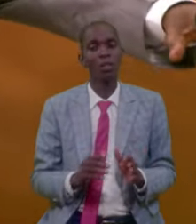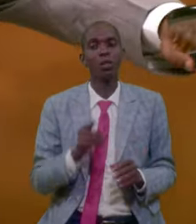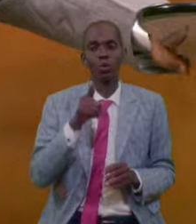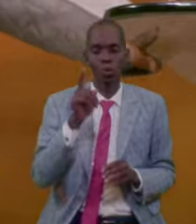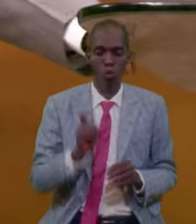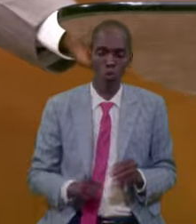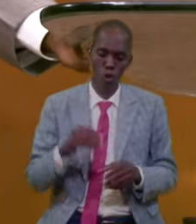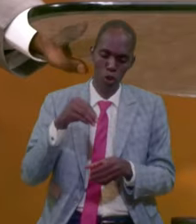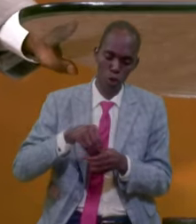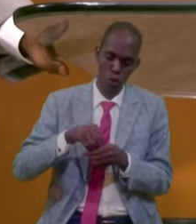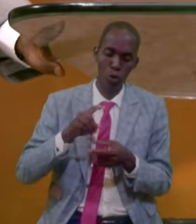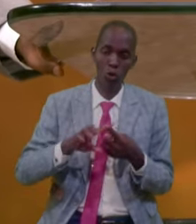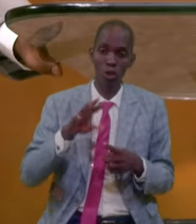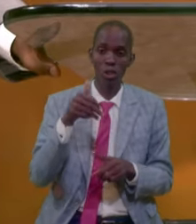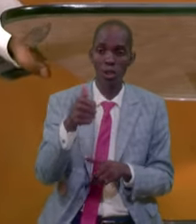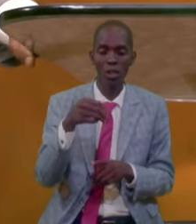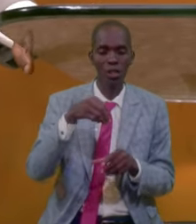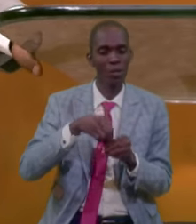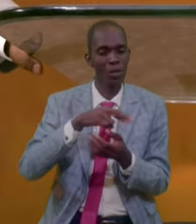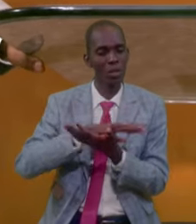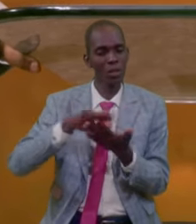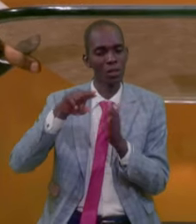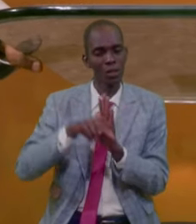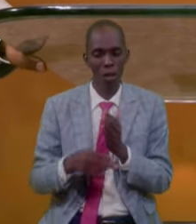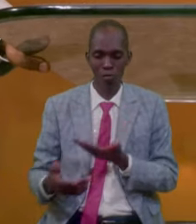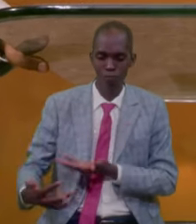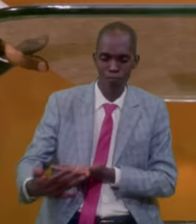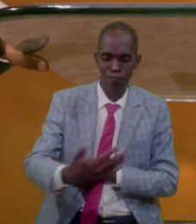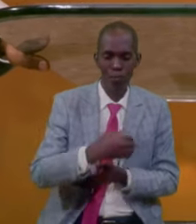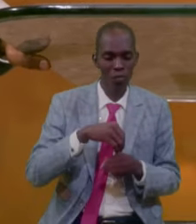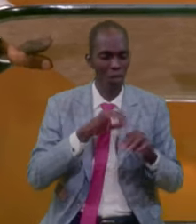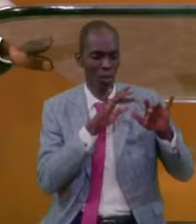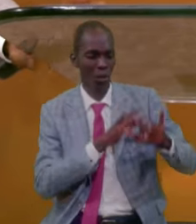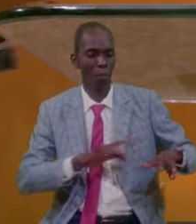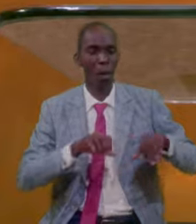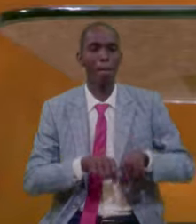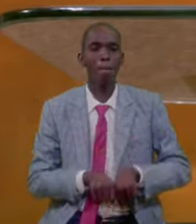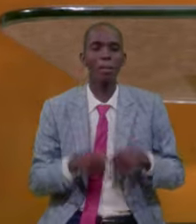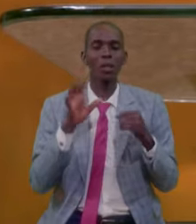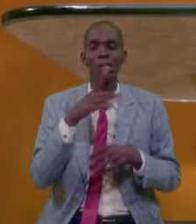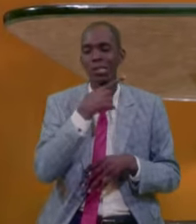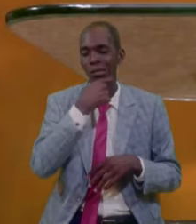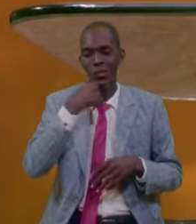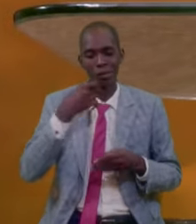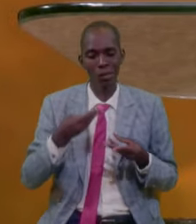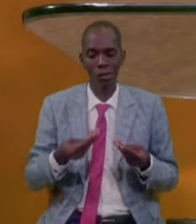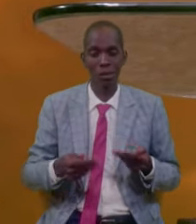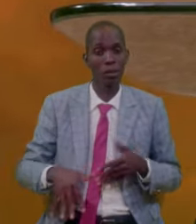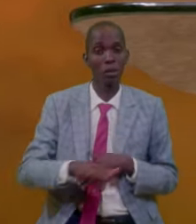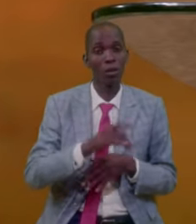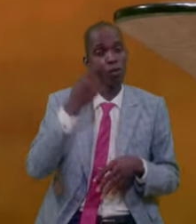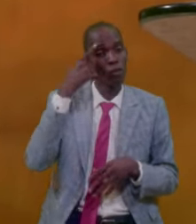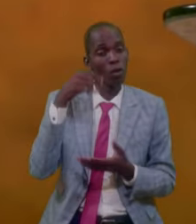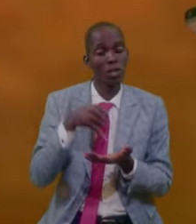righteousness. Reap in mercy. Break up your fallow ground, for it is time